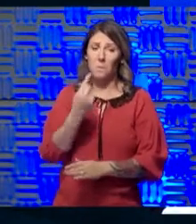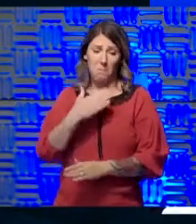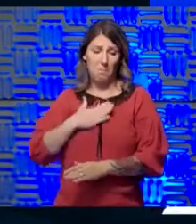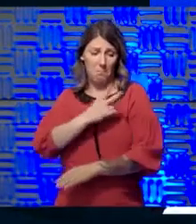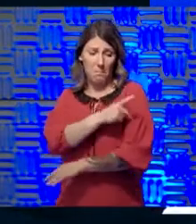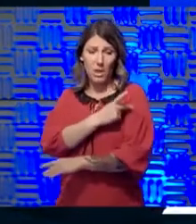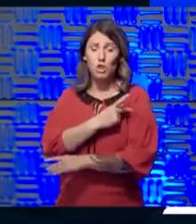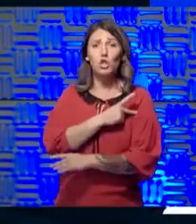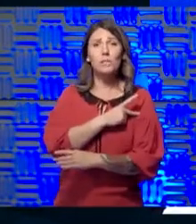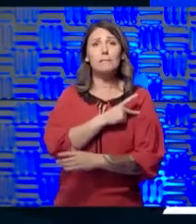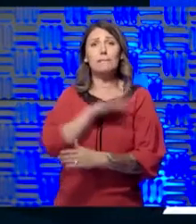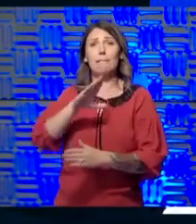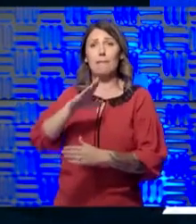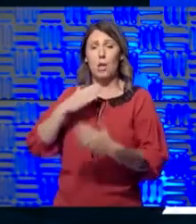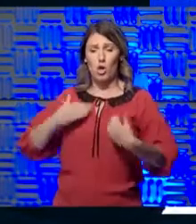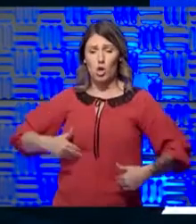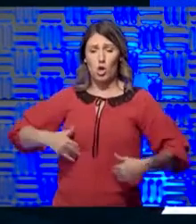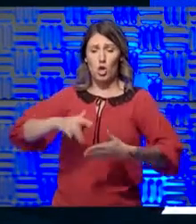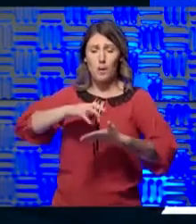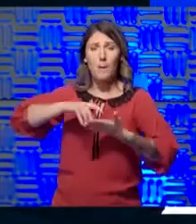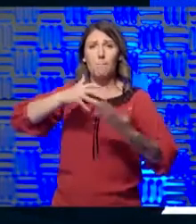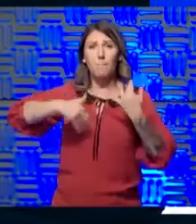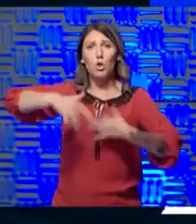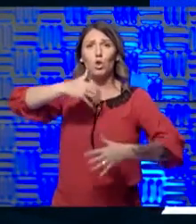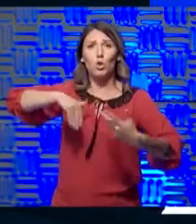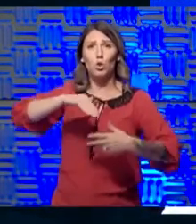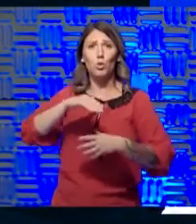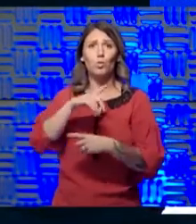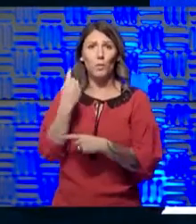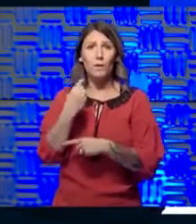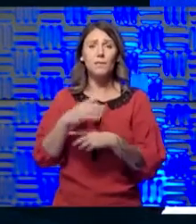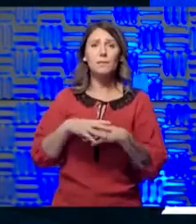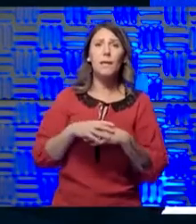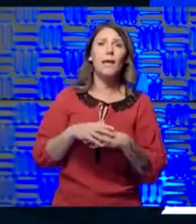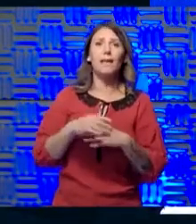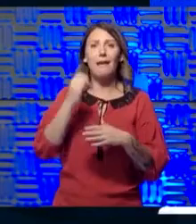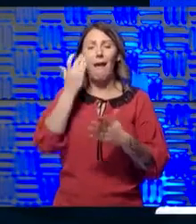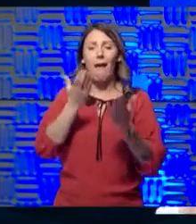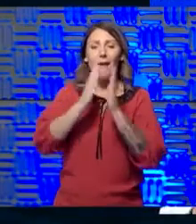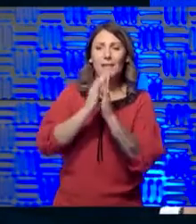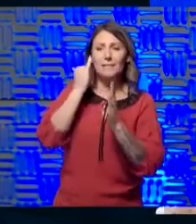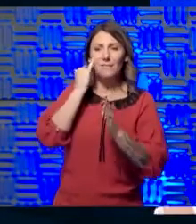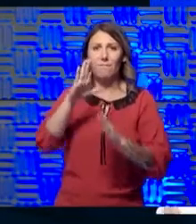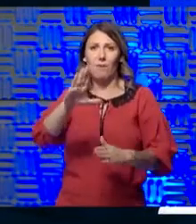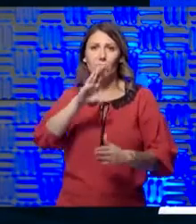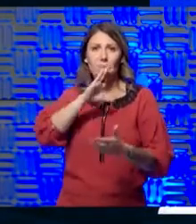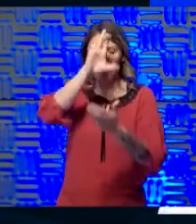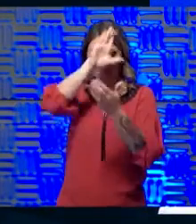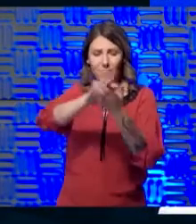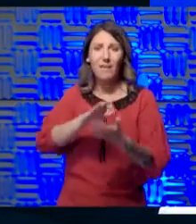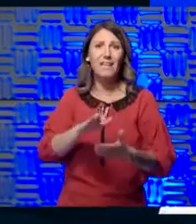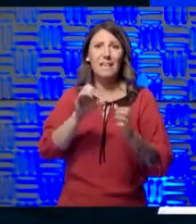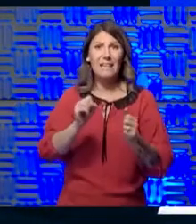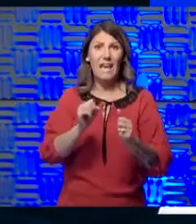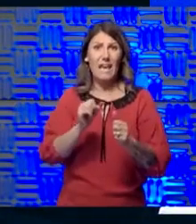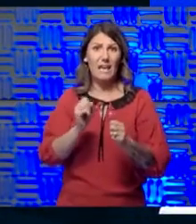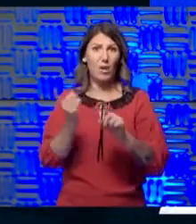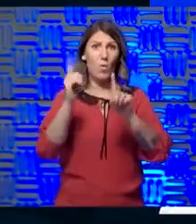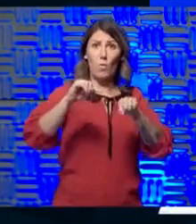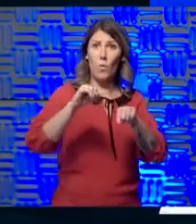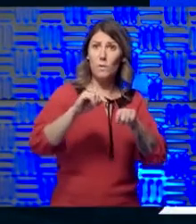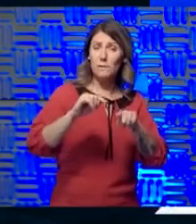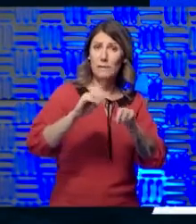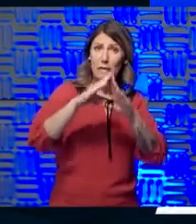me if a significant other could come over to their house, and some folks out there in